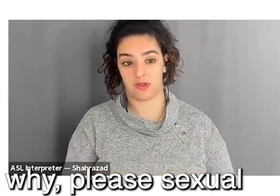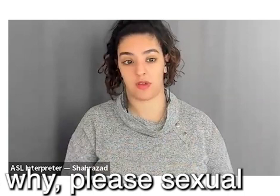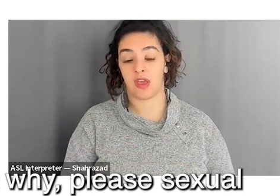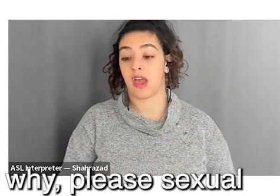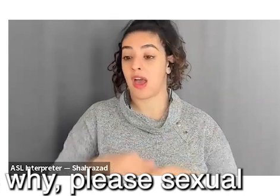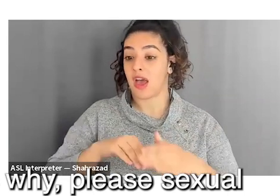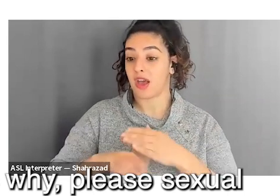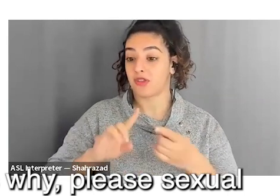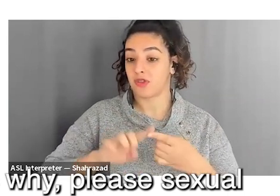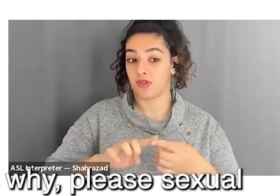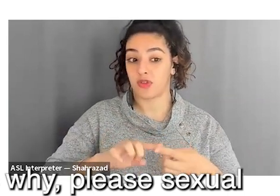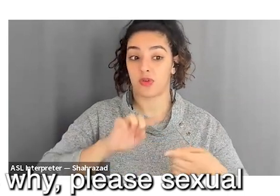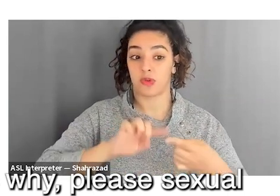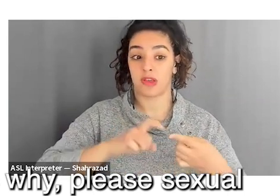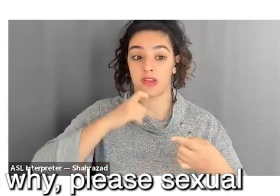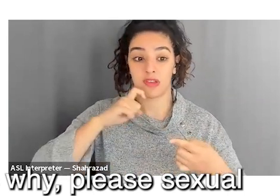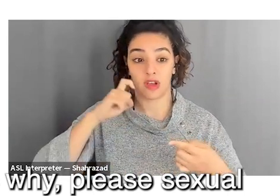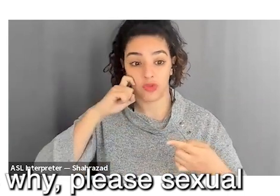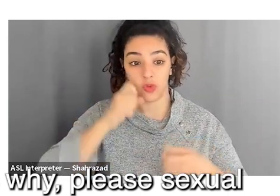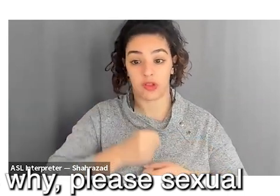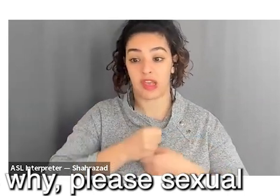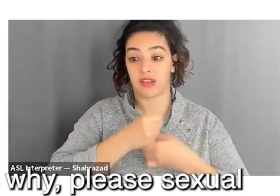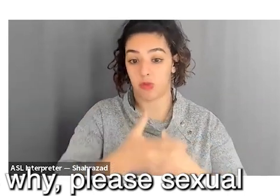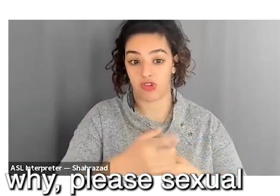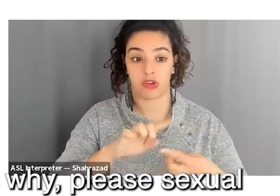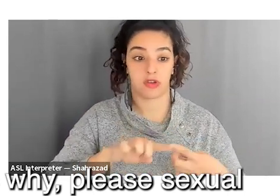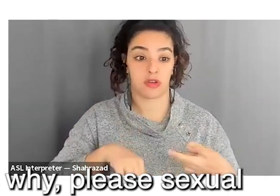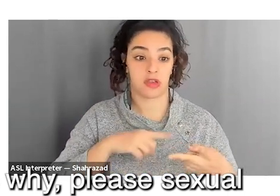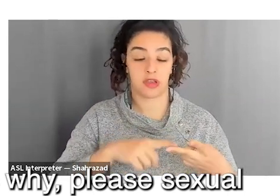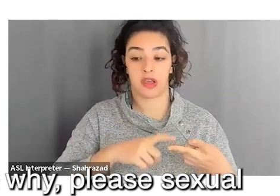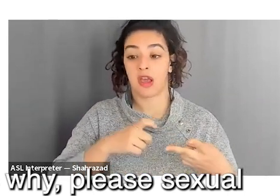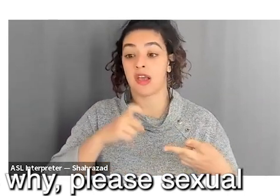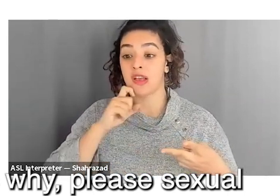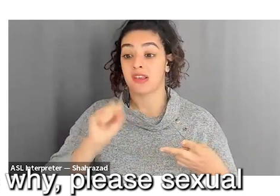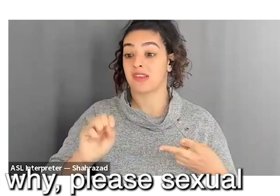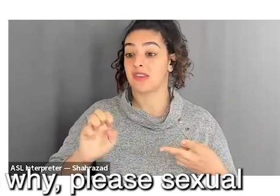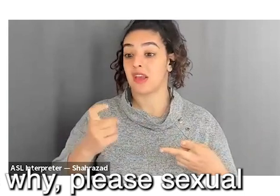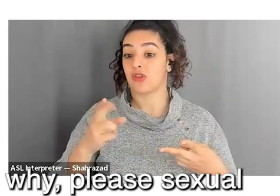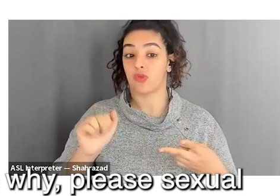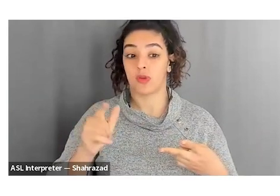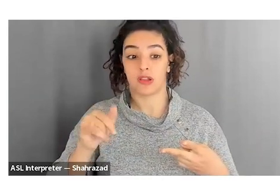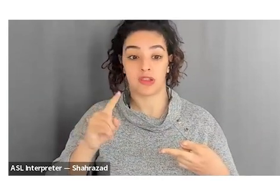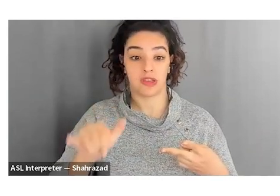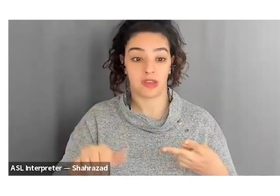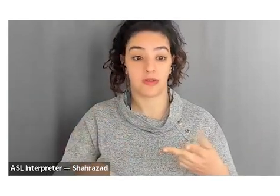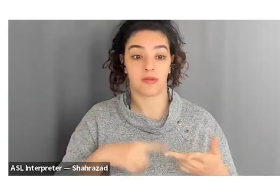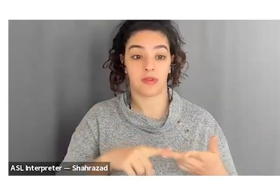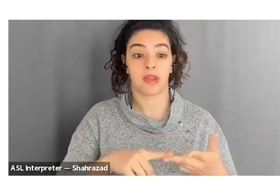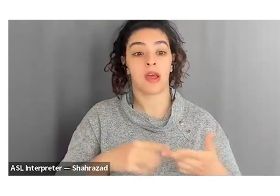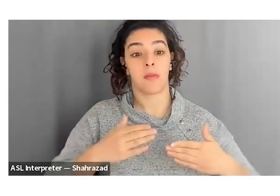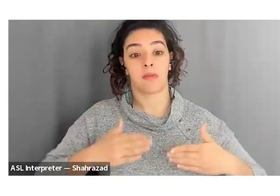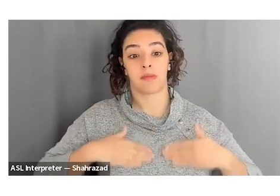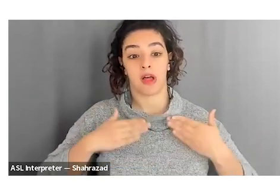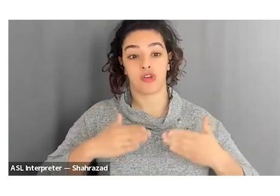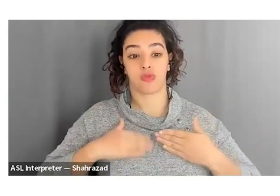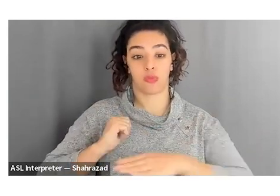Sexual expression, sexuality, next point, please, and pleasure in relationships for our lifetime. I think those 3